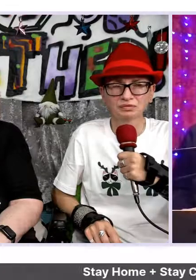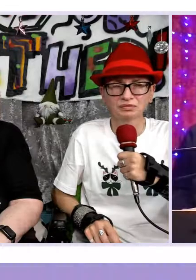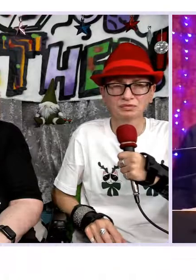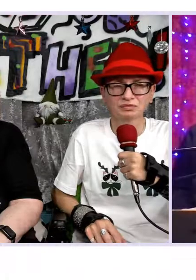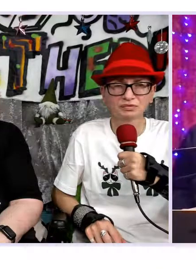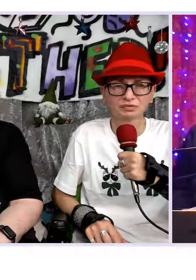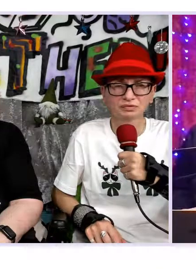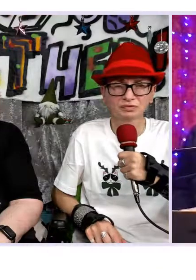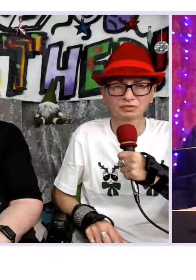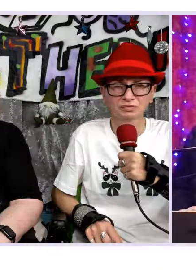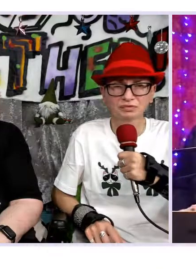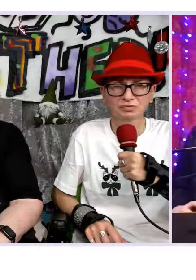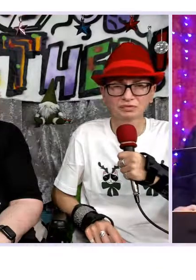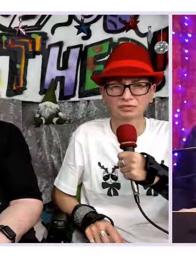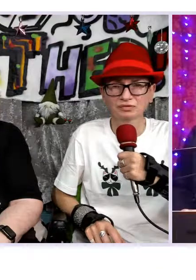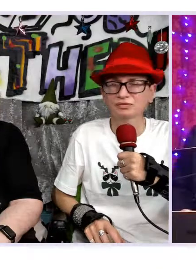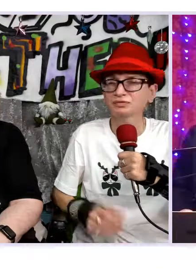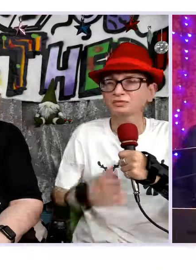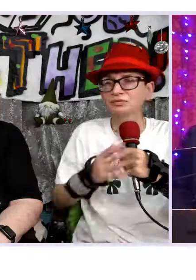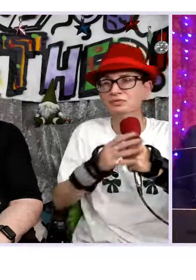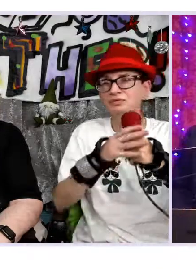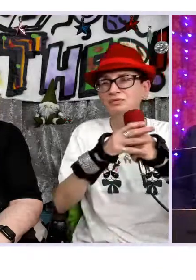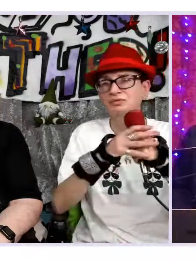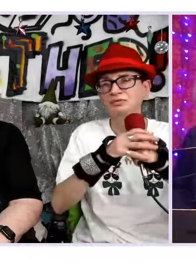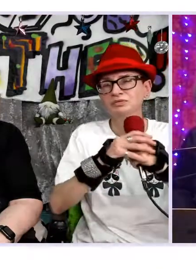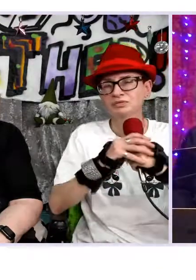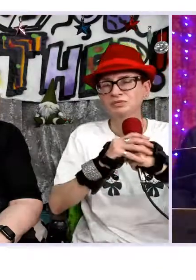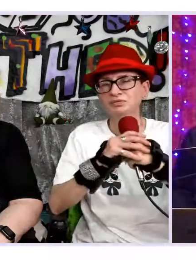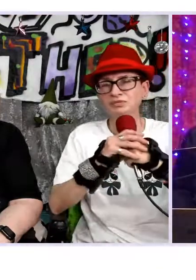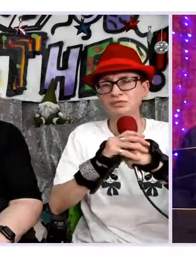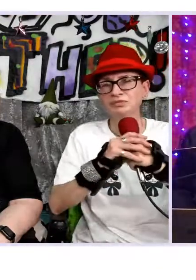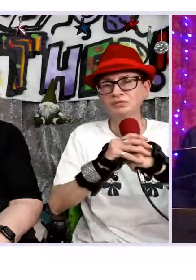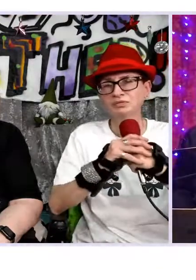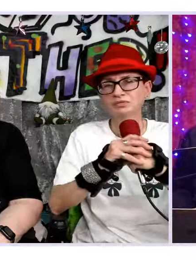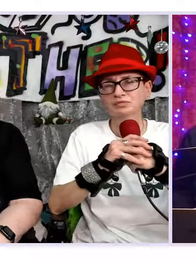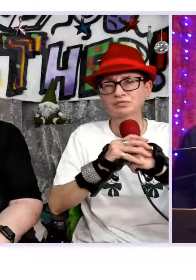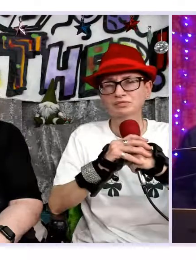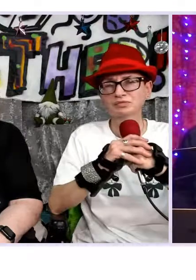so kind of begin to start to close up on today's show.